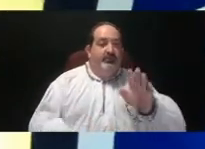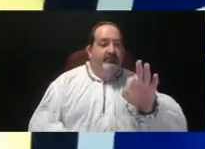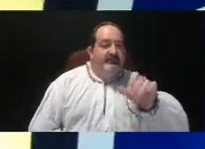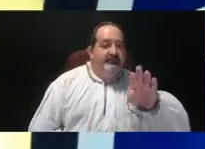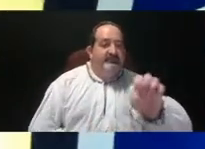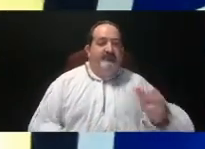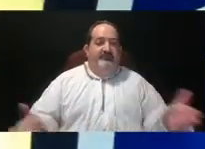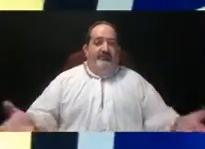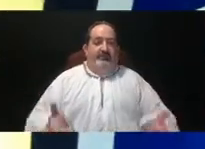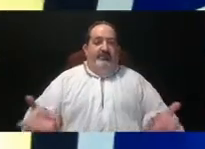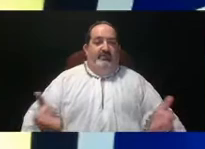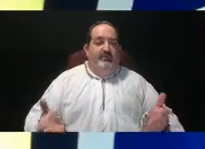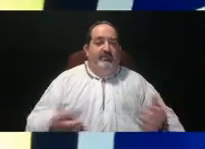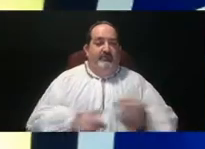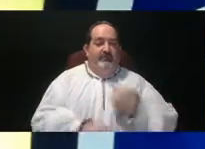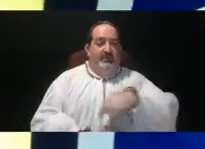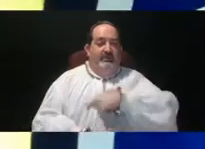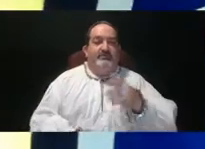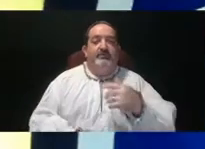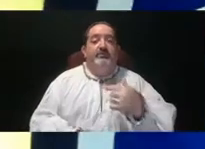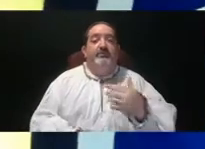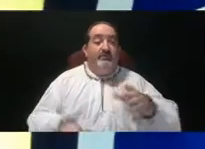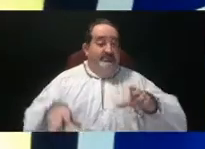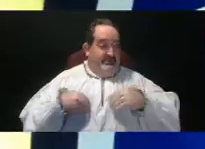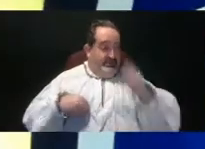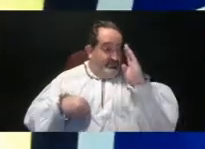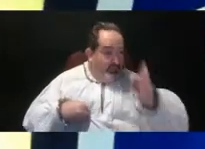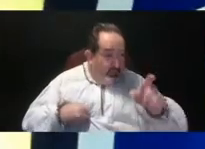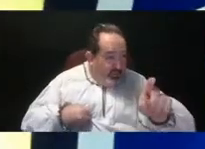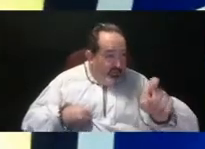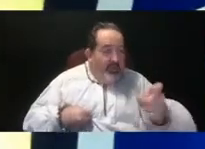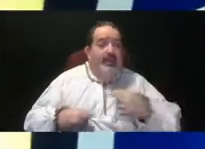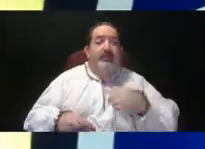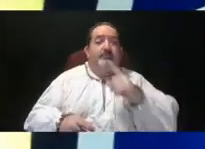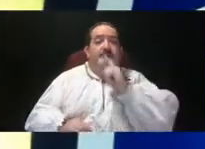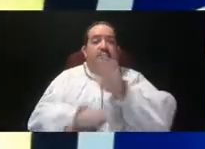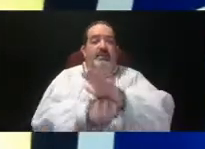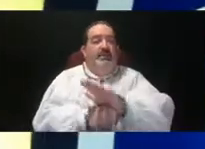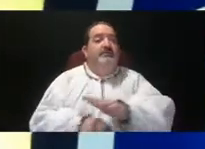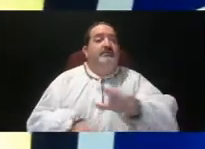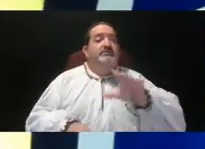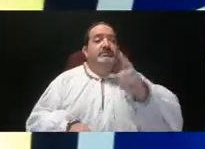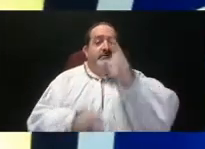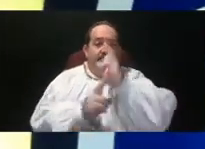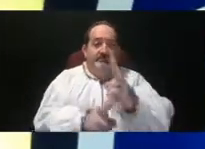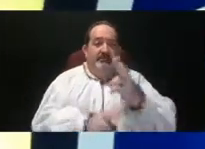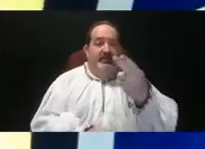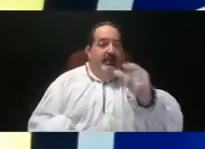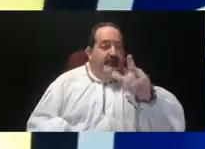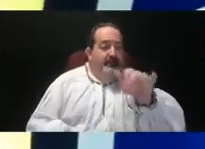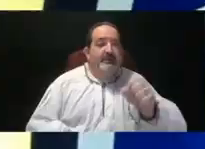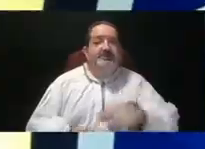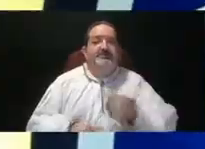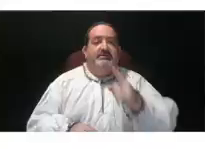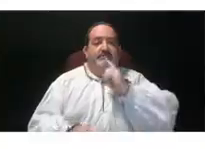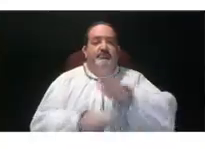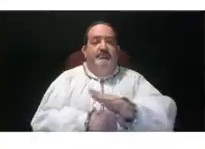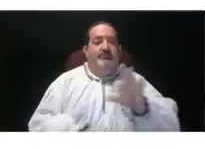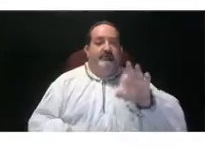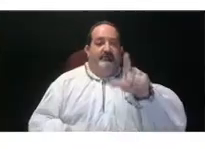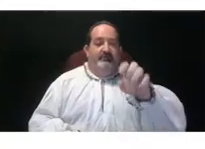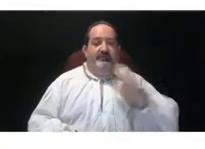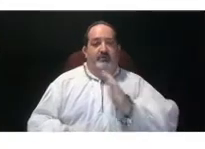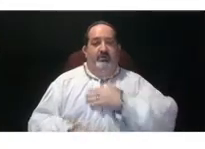this charge? Pledge us your homage, and swear fealty and service to this, our crown and kingdom.